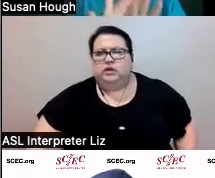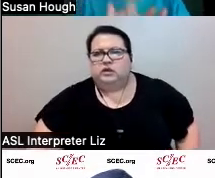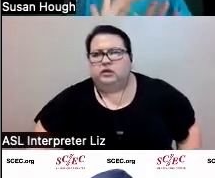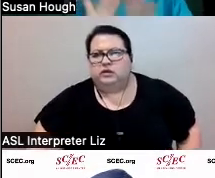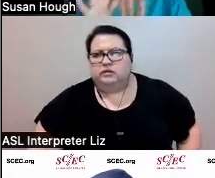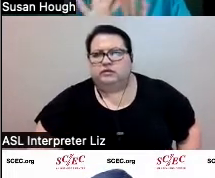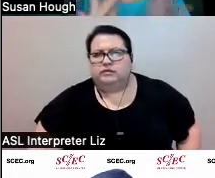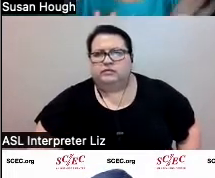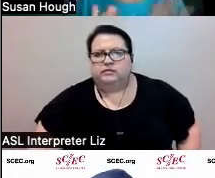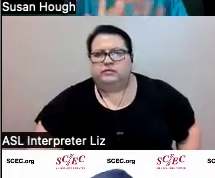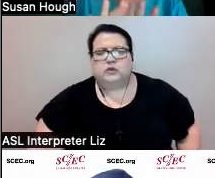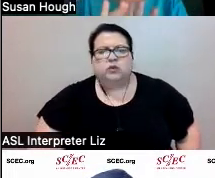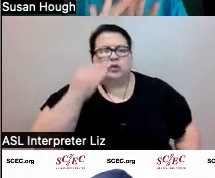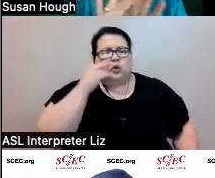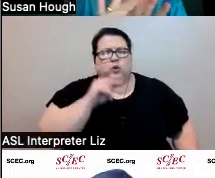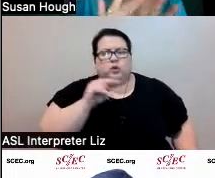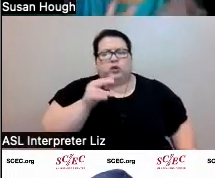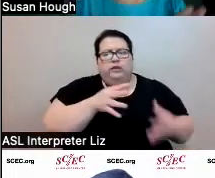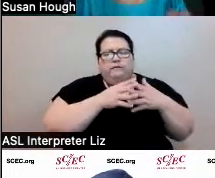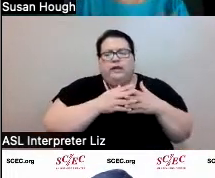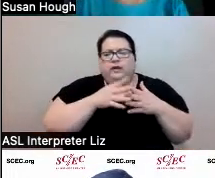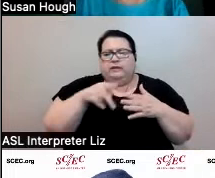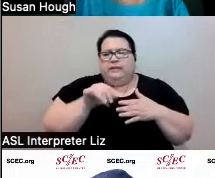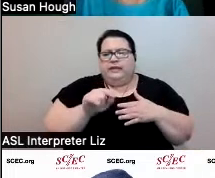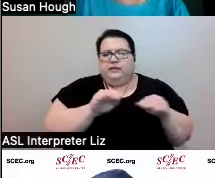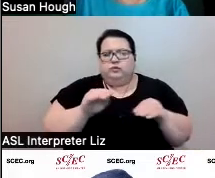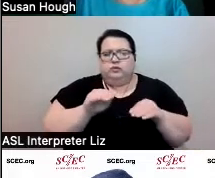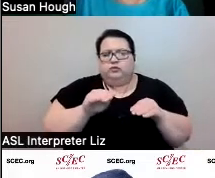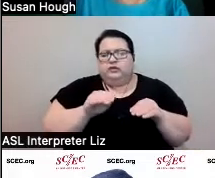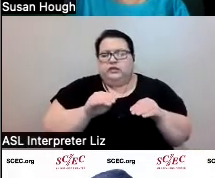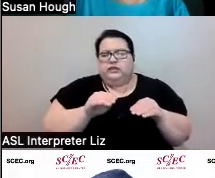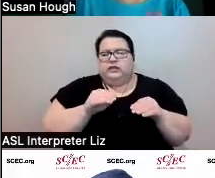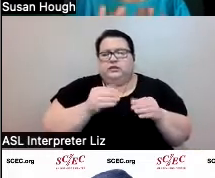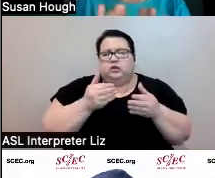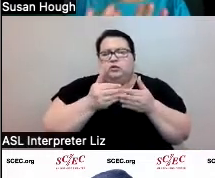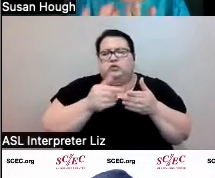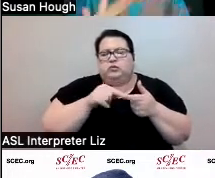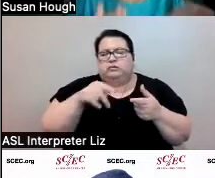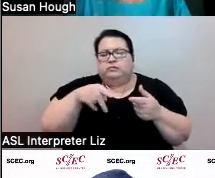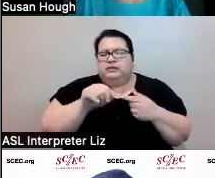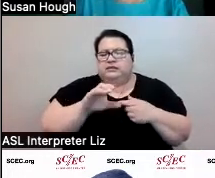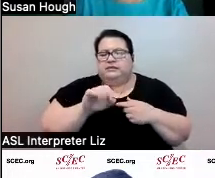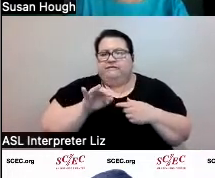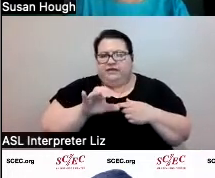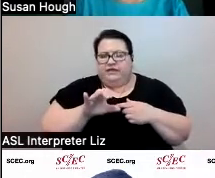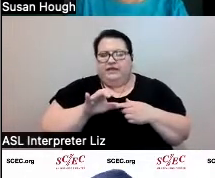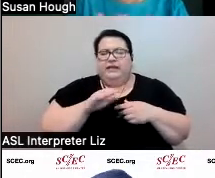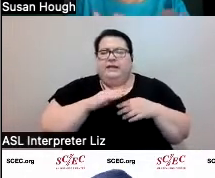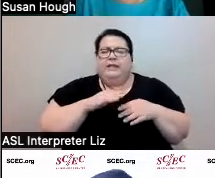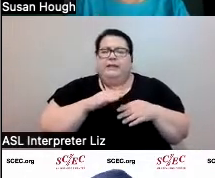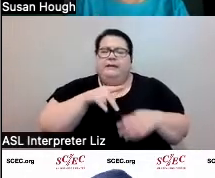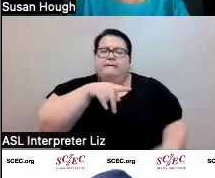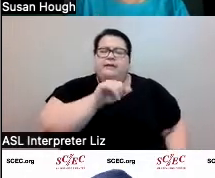so we know the North American plate is moving mostly sideways relative to the Pacific plate. The plate boundary isn't a